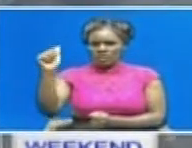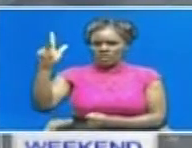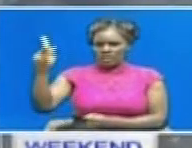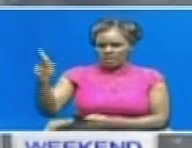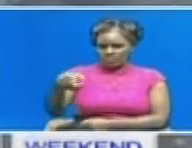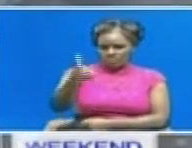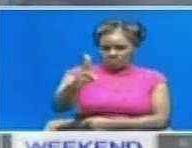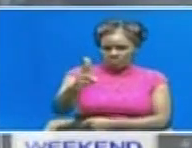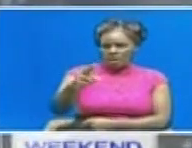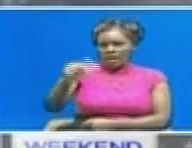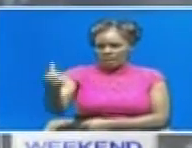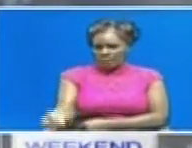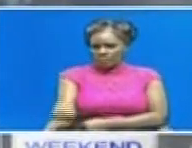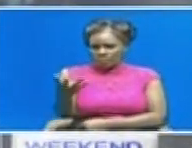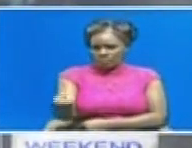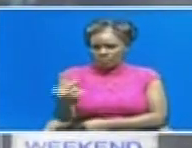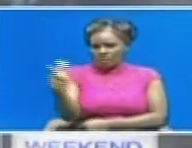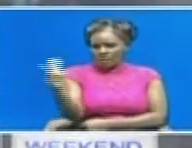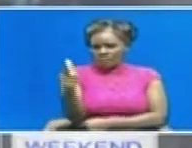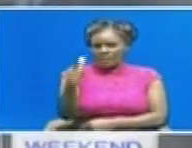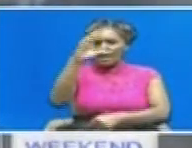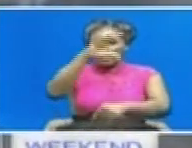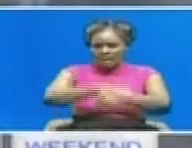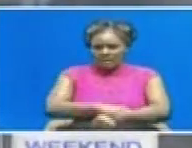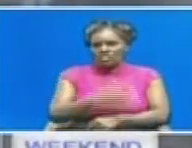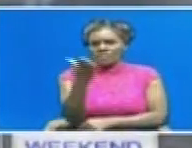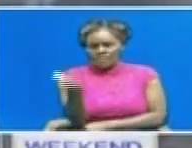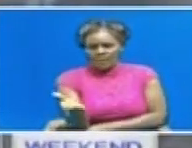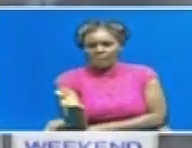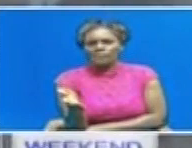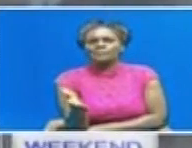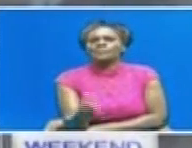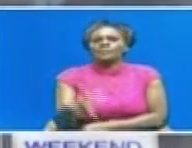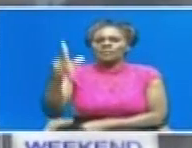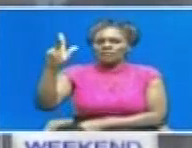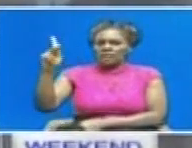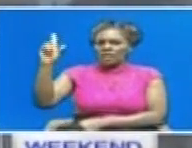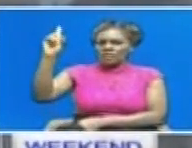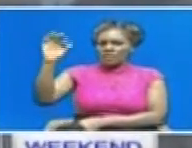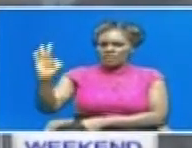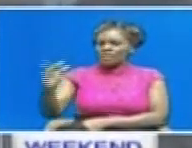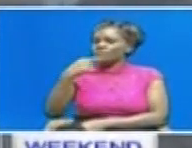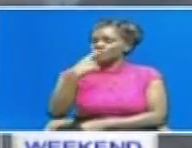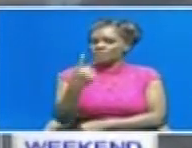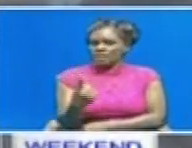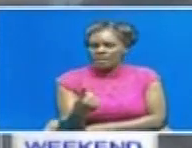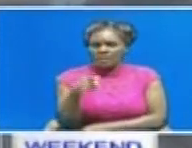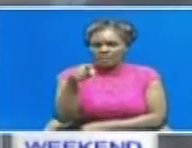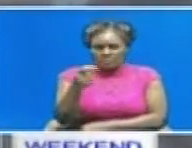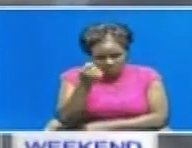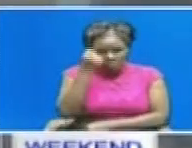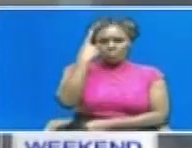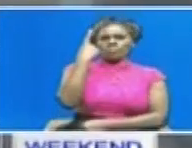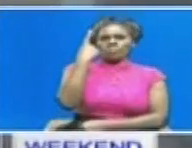5 RPGs, 8 grenades and a video camera, among other items, were recovered. The KDF in a statement said they were on high